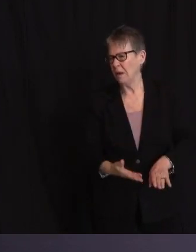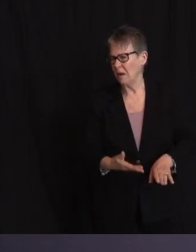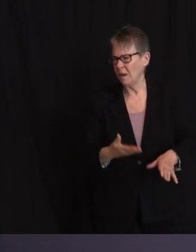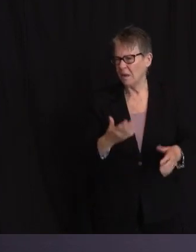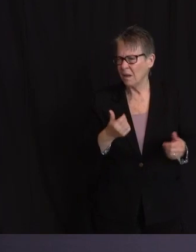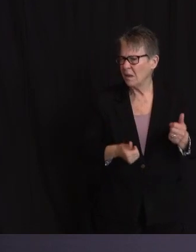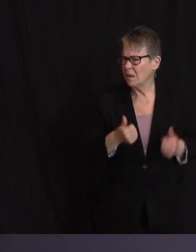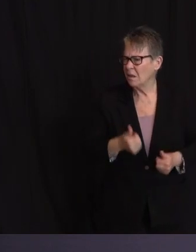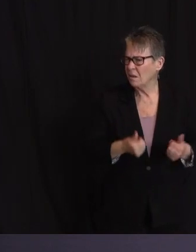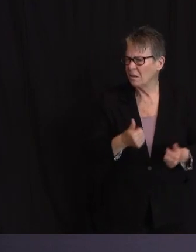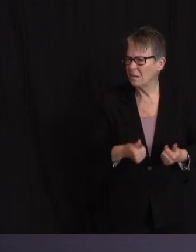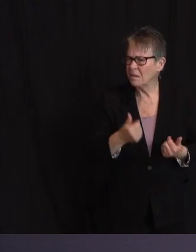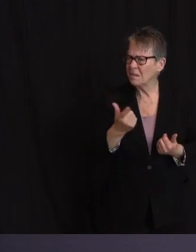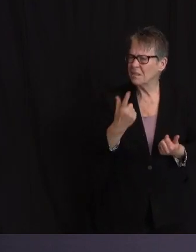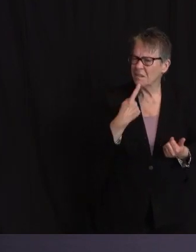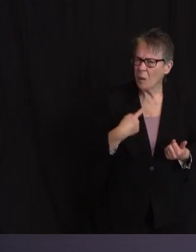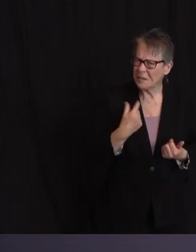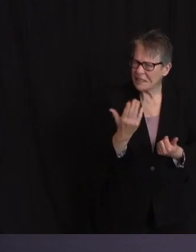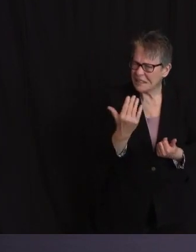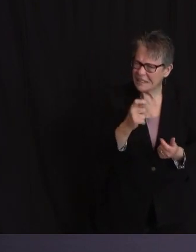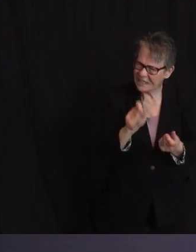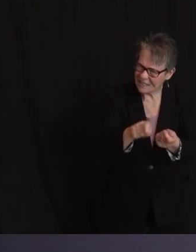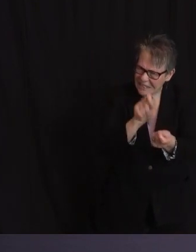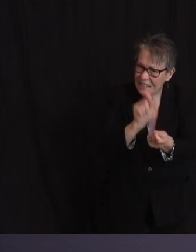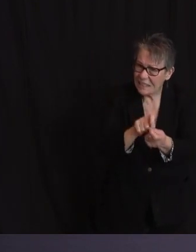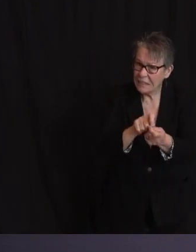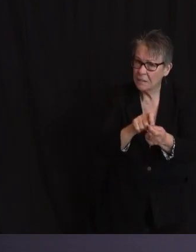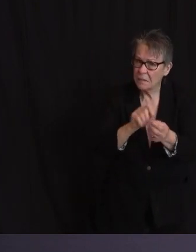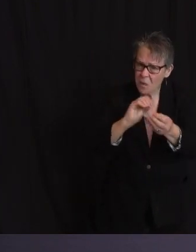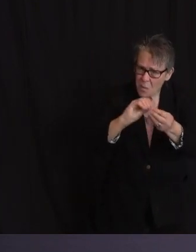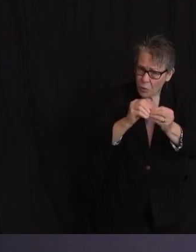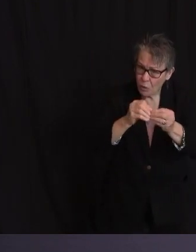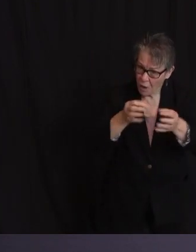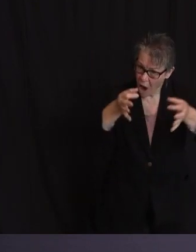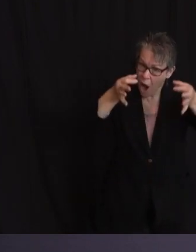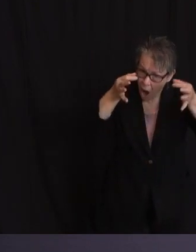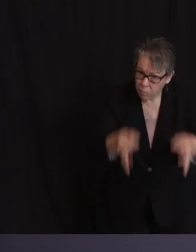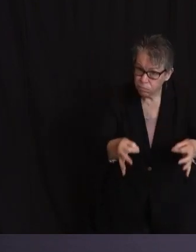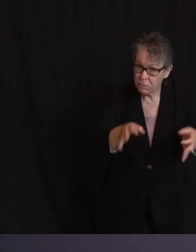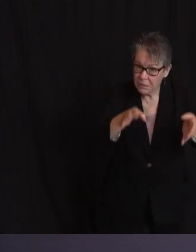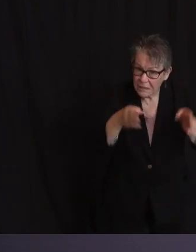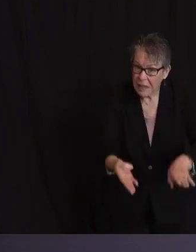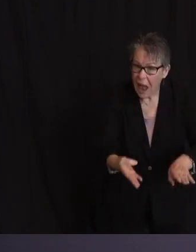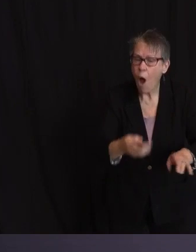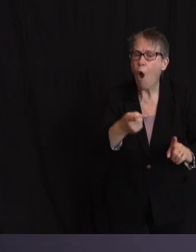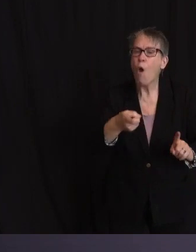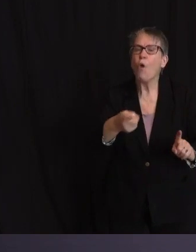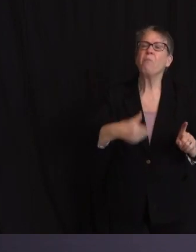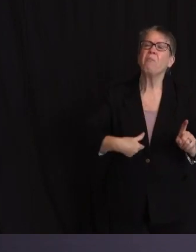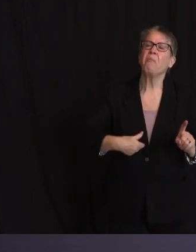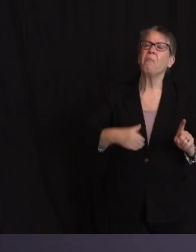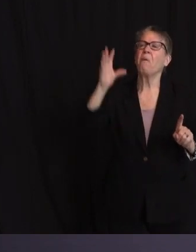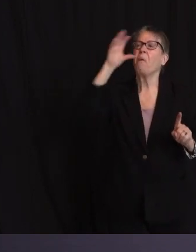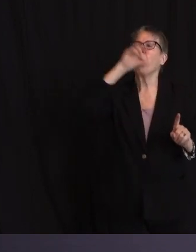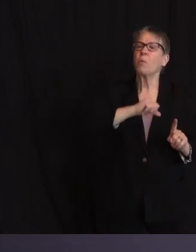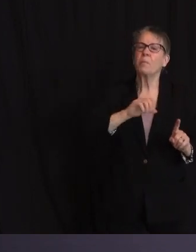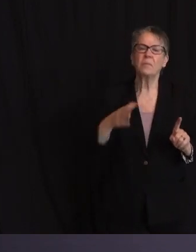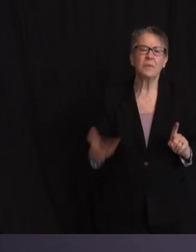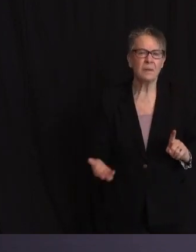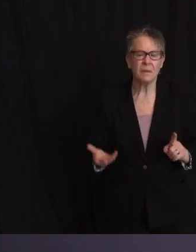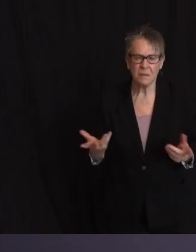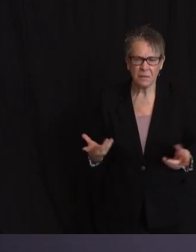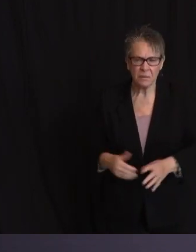other state, your cabinet? Have you discussed things with legislative leaders? And are you making any plans for that if you don't, understandably,